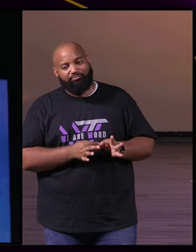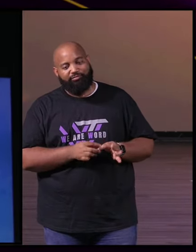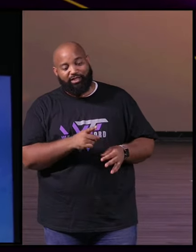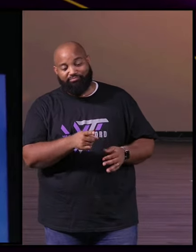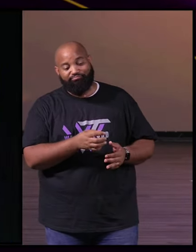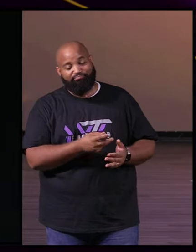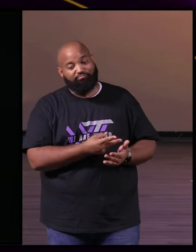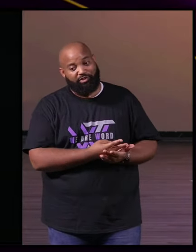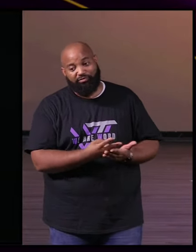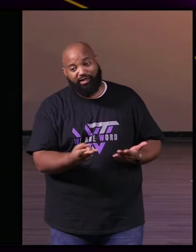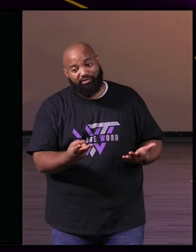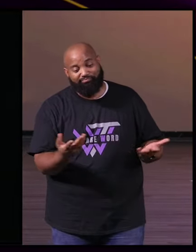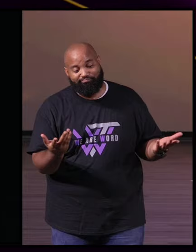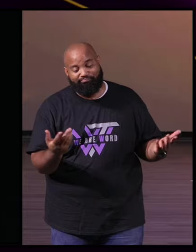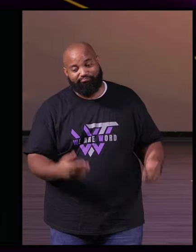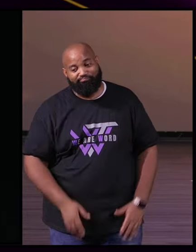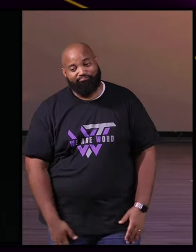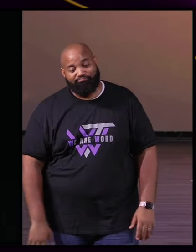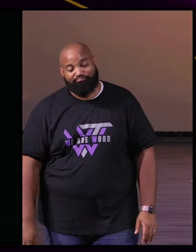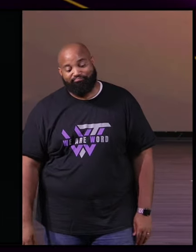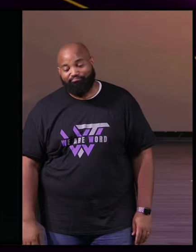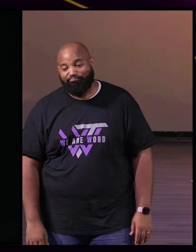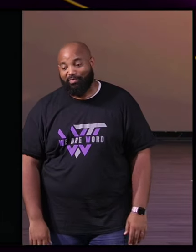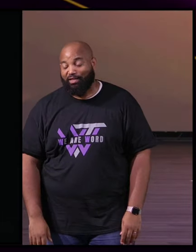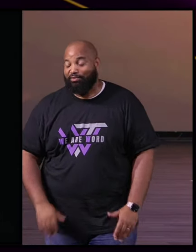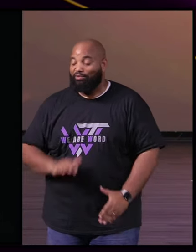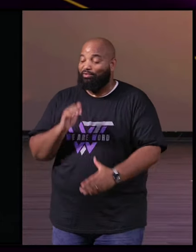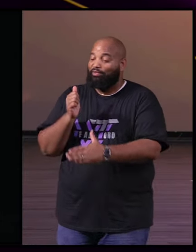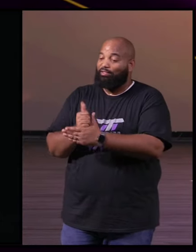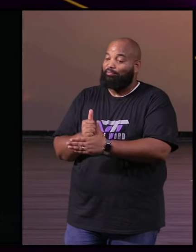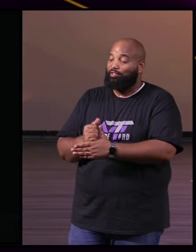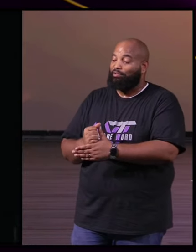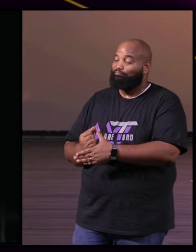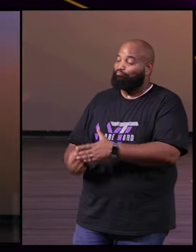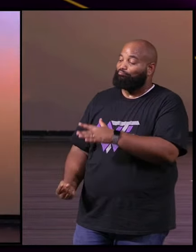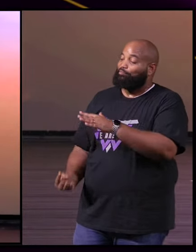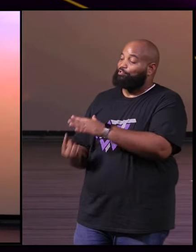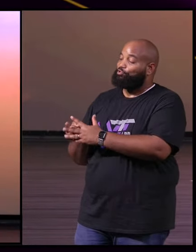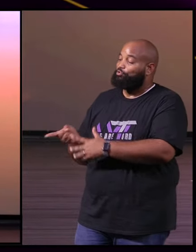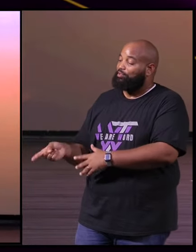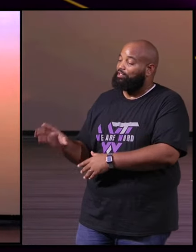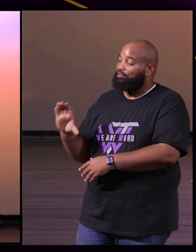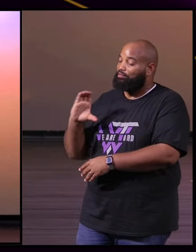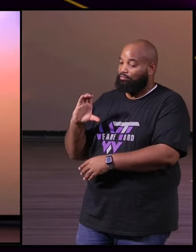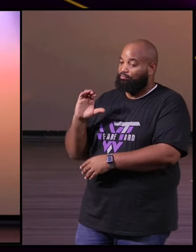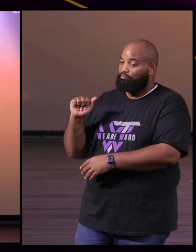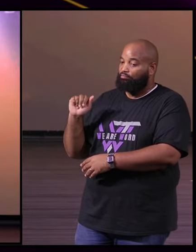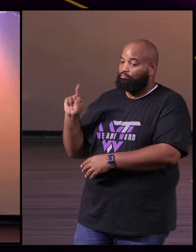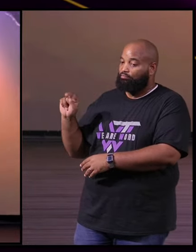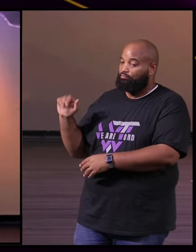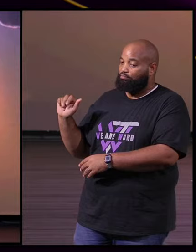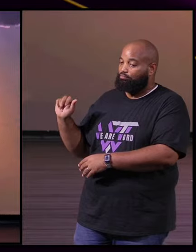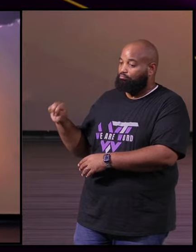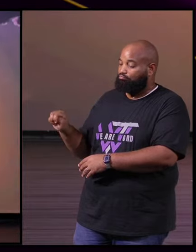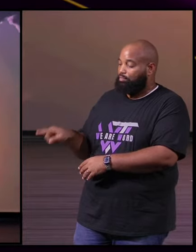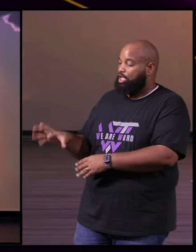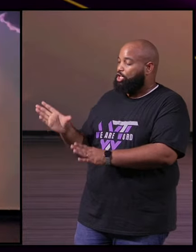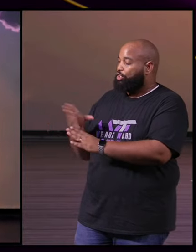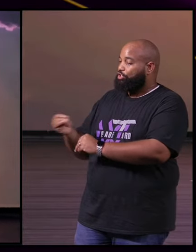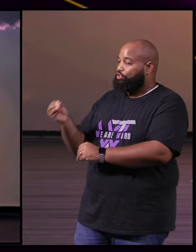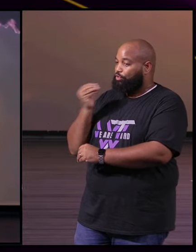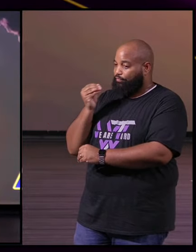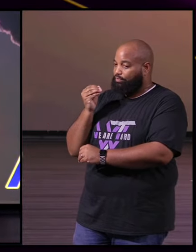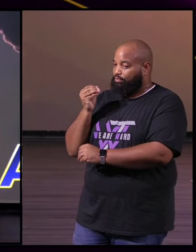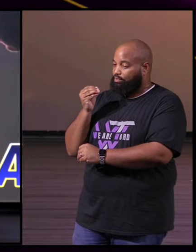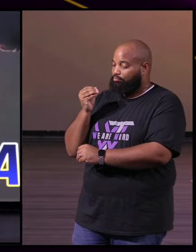And so, he gets to the land, and Trishonda, there's a famine there that's been imposed